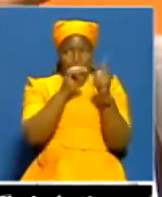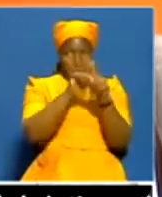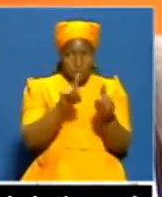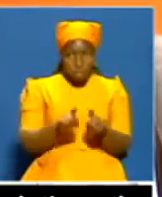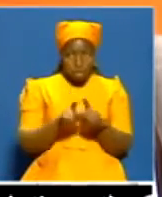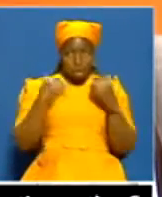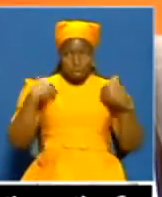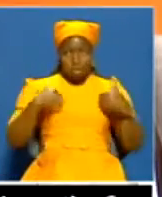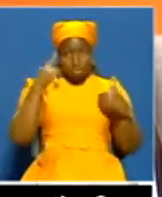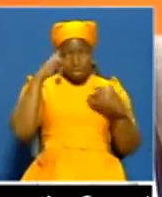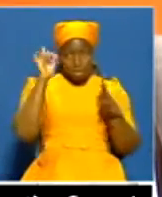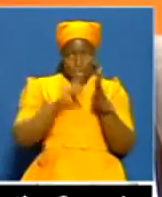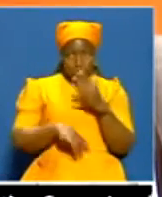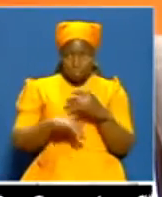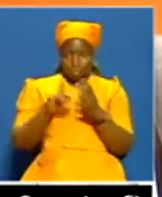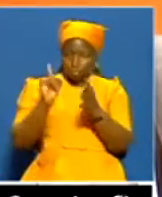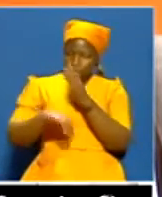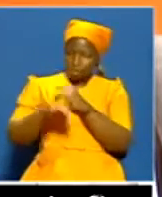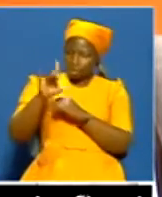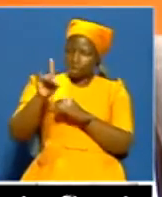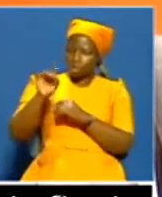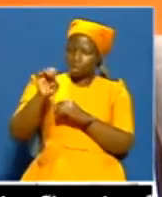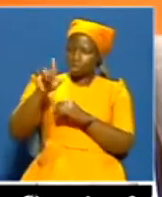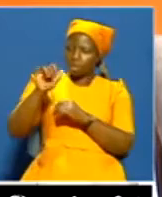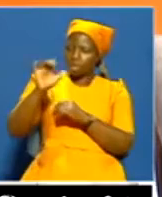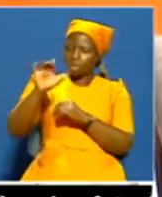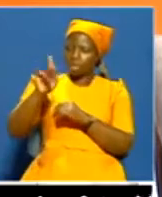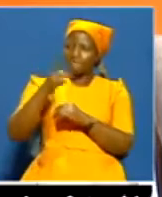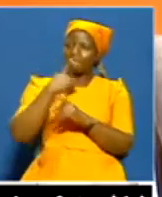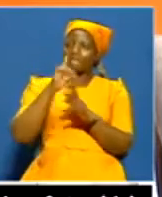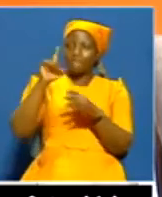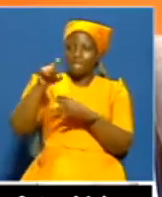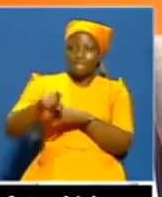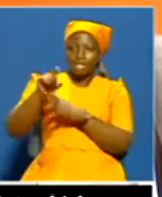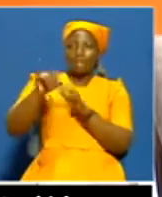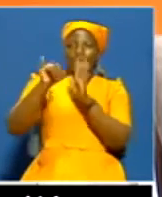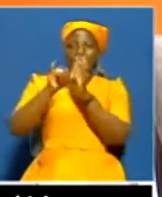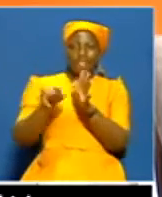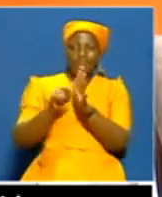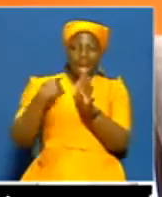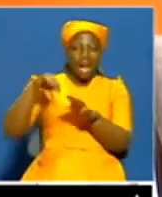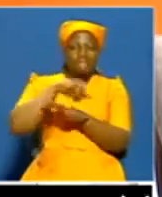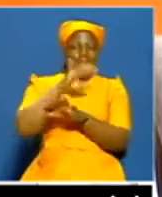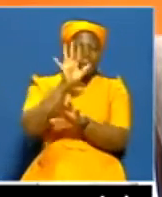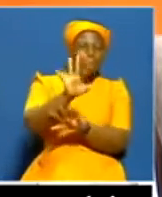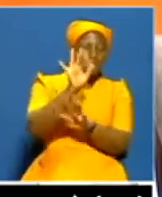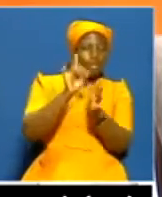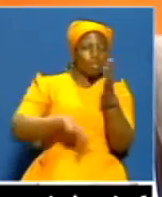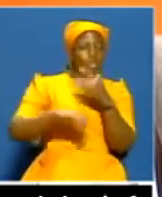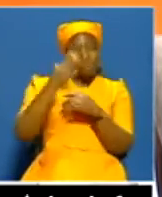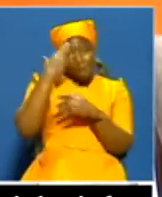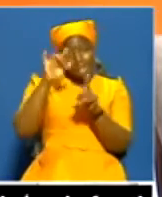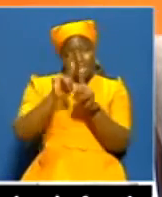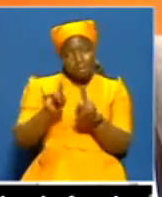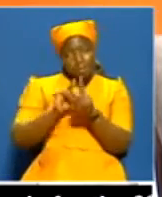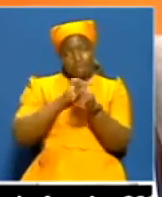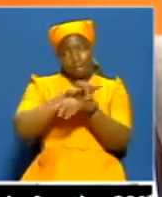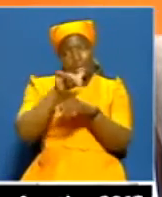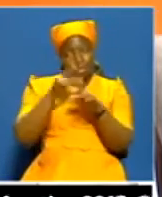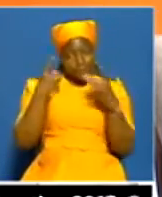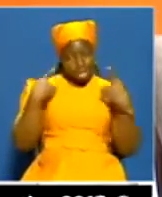what Derek is saying, that we just need to identify what are we picking on. Mm-hmm. Because even the national dress process, it